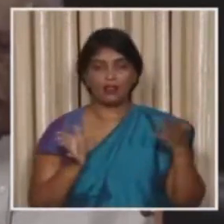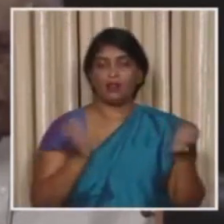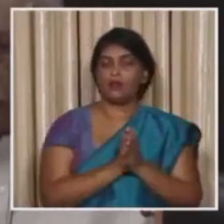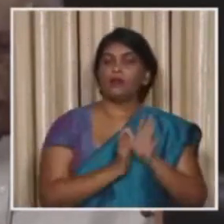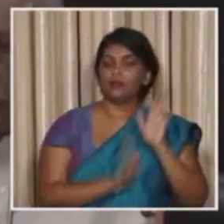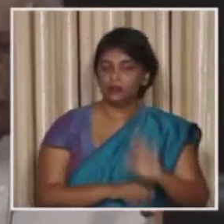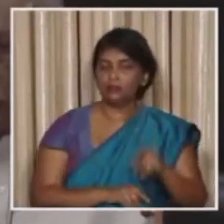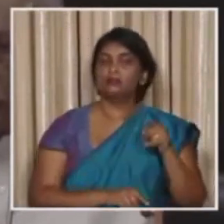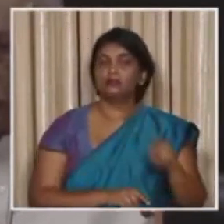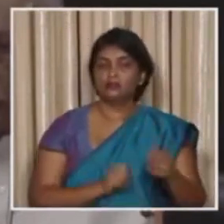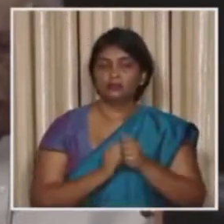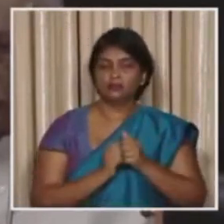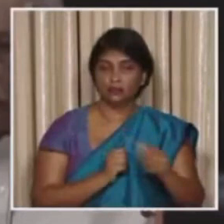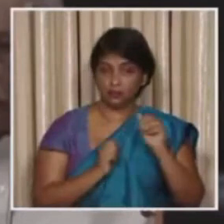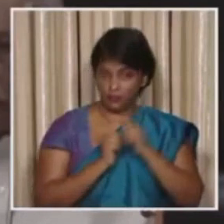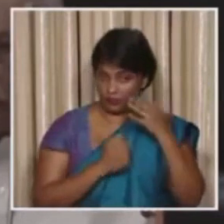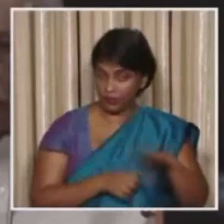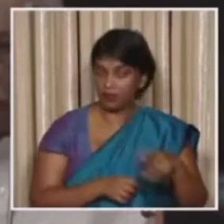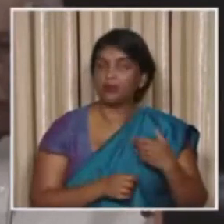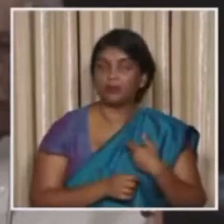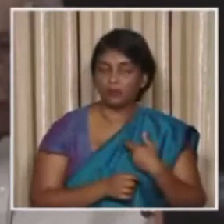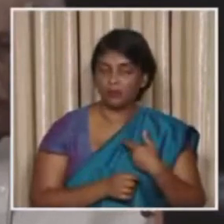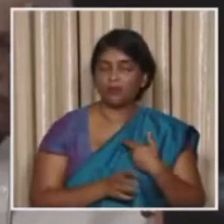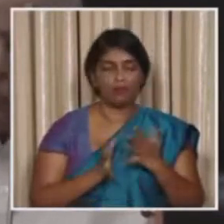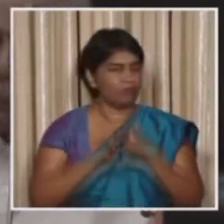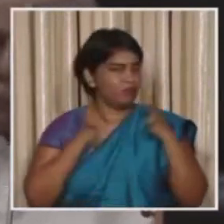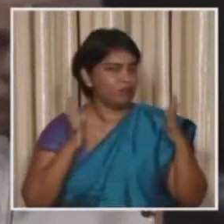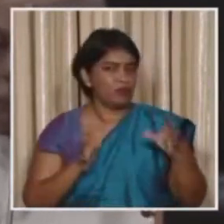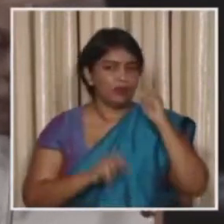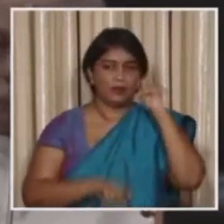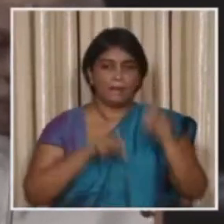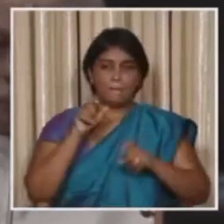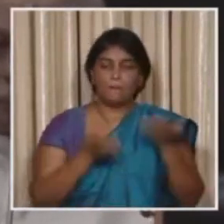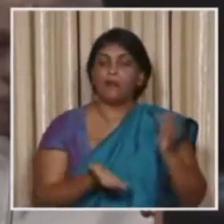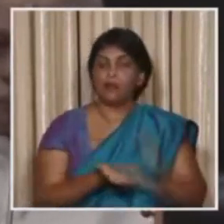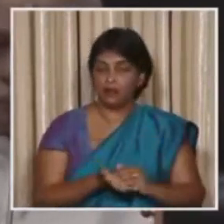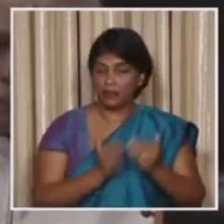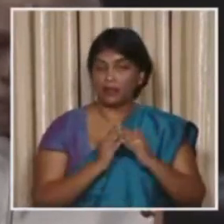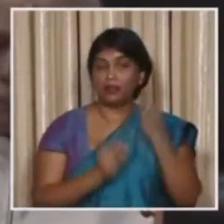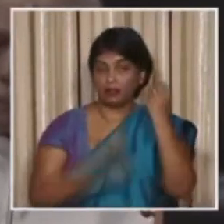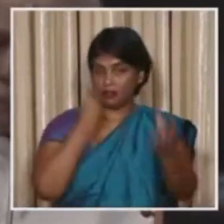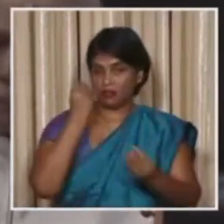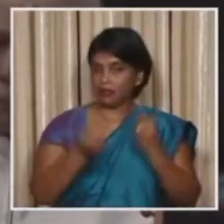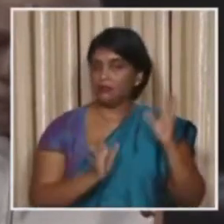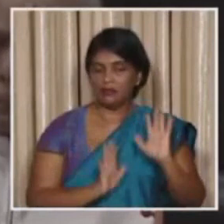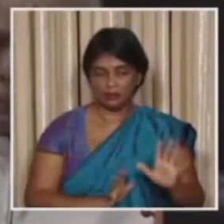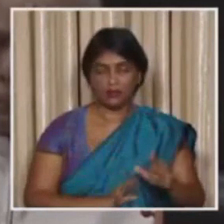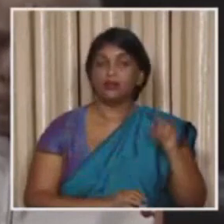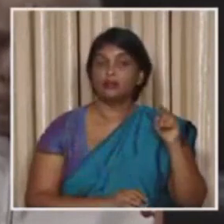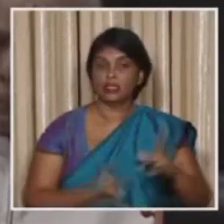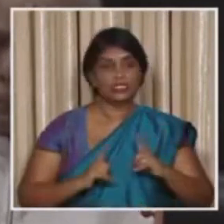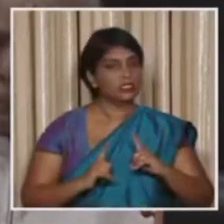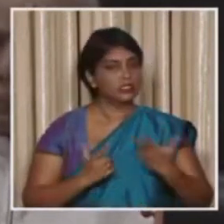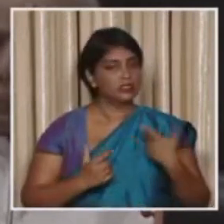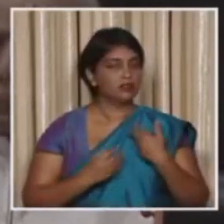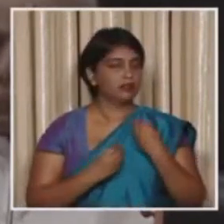the resettlement of majority of people with housing and livelihood support, its current status in the North and Eastern Province is hereby